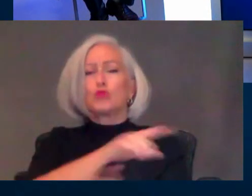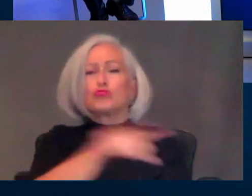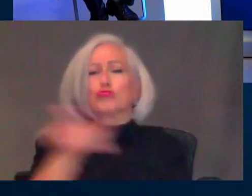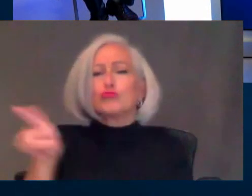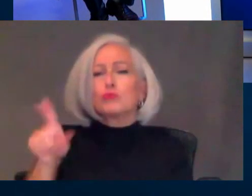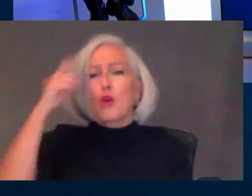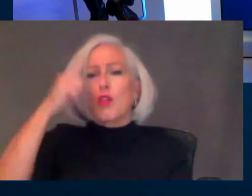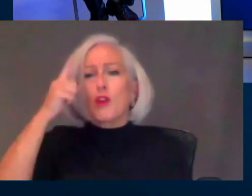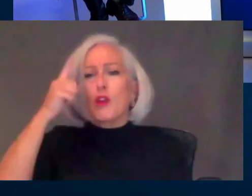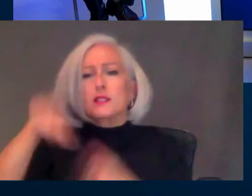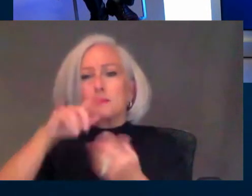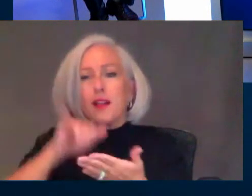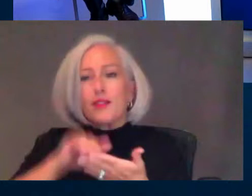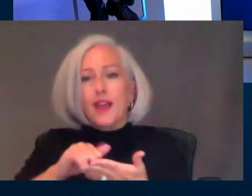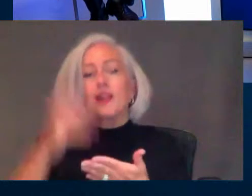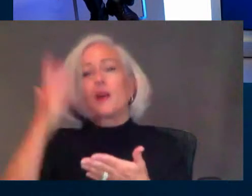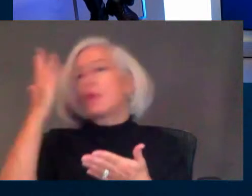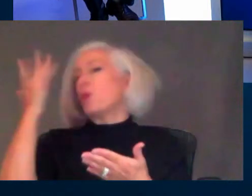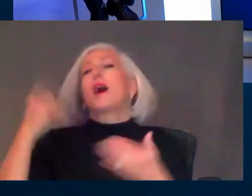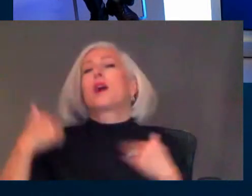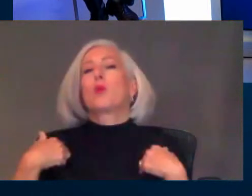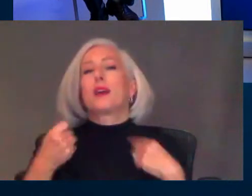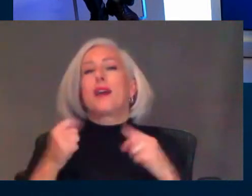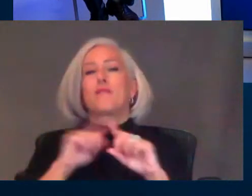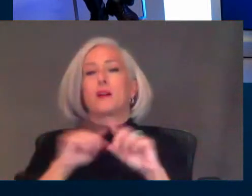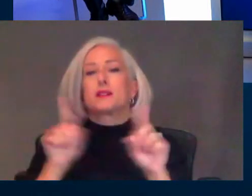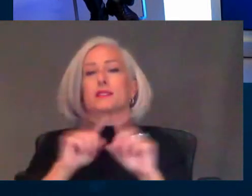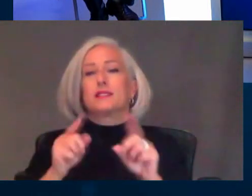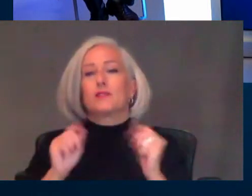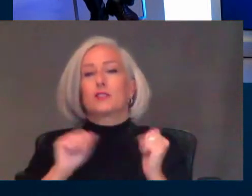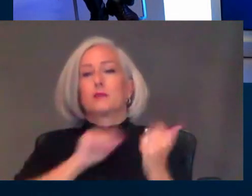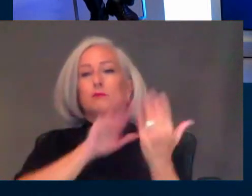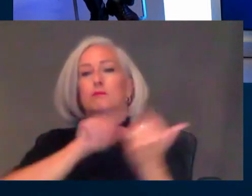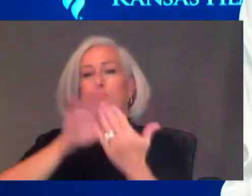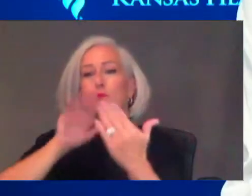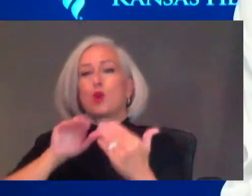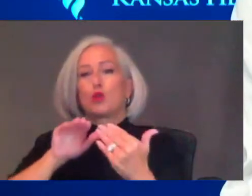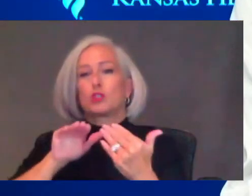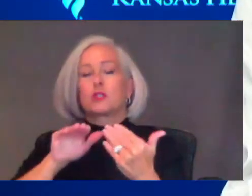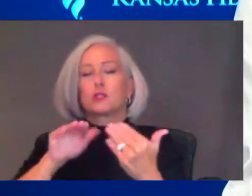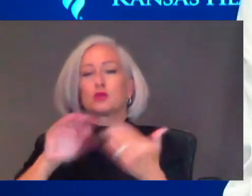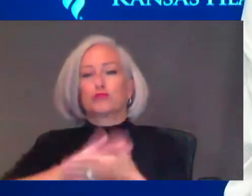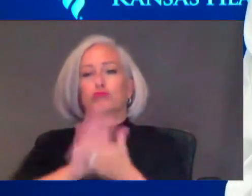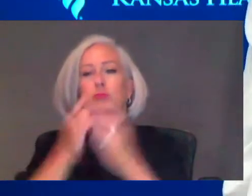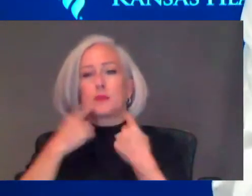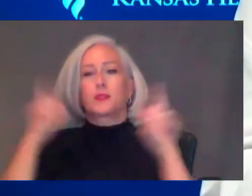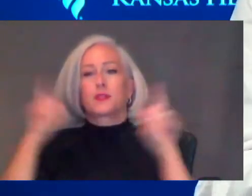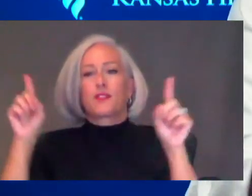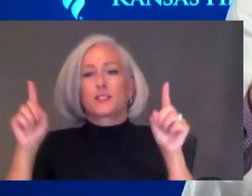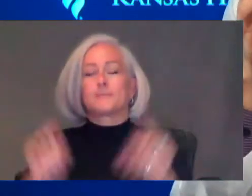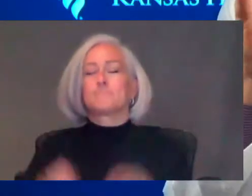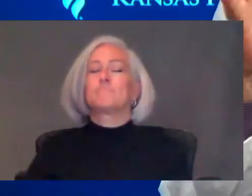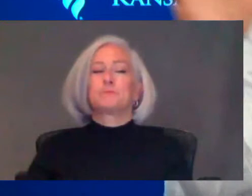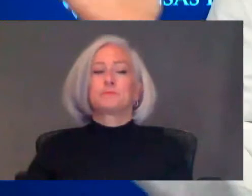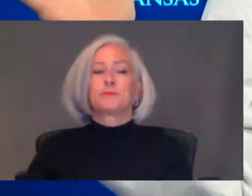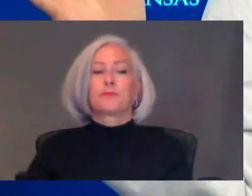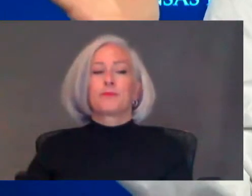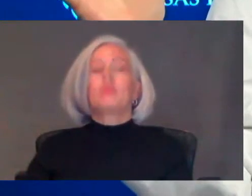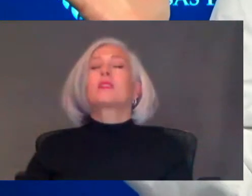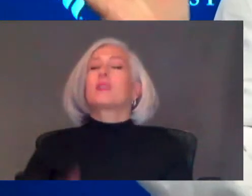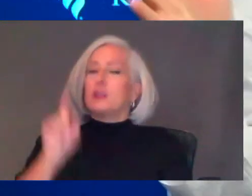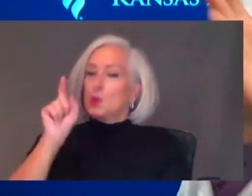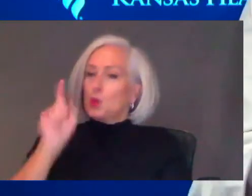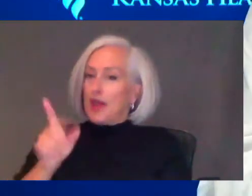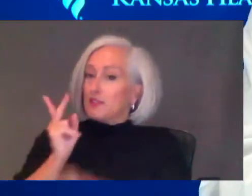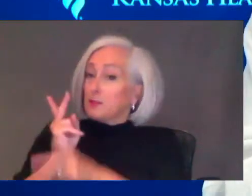And so you can say, well, can we test on a daily basis? Because the reality is when you say, well, I'll test once a week. Okay,